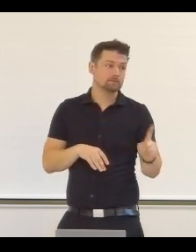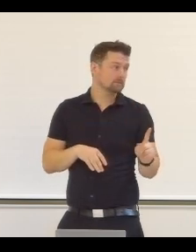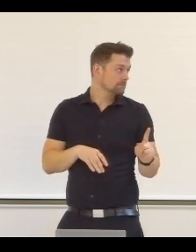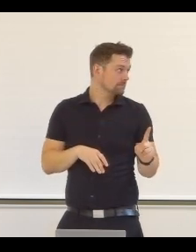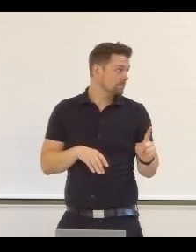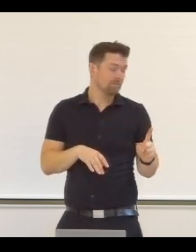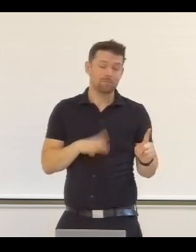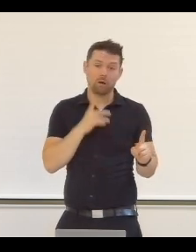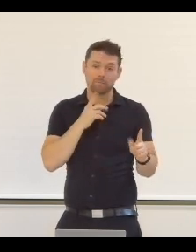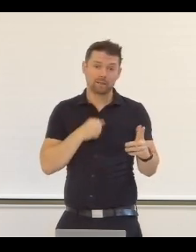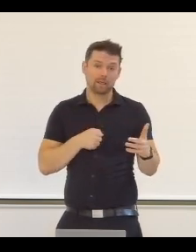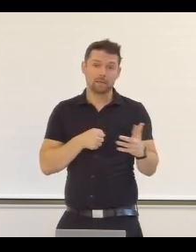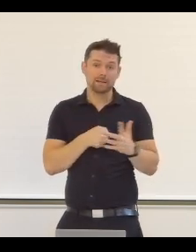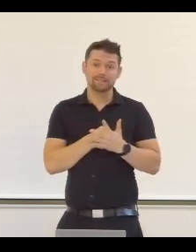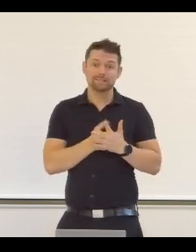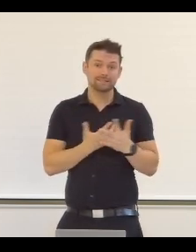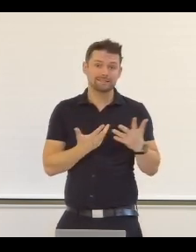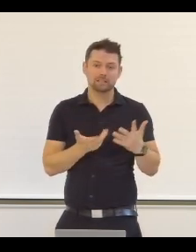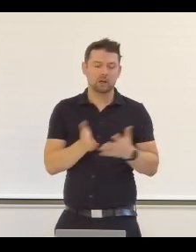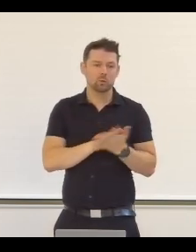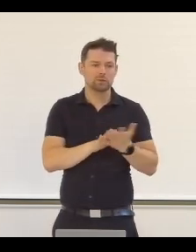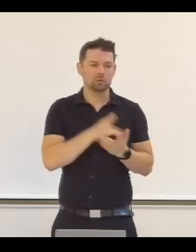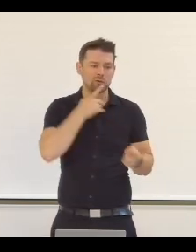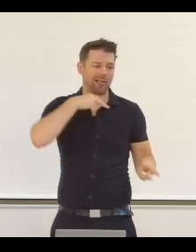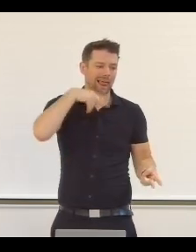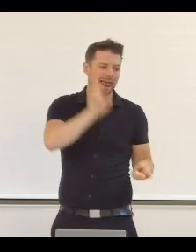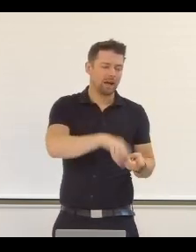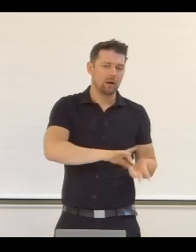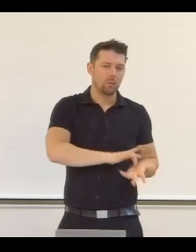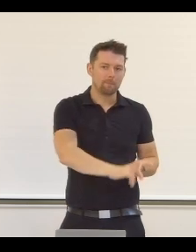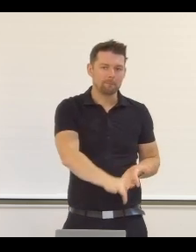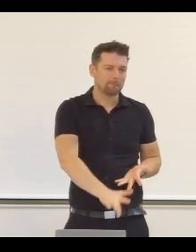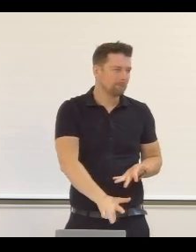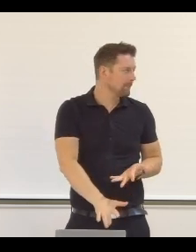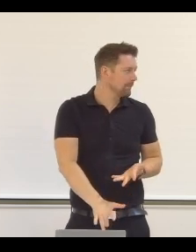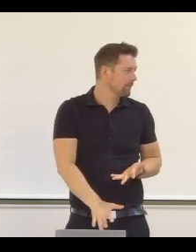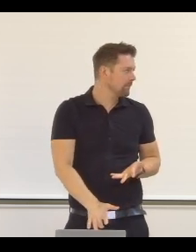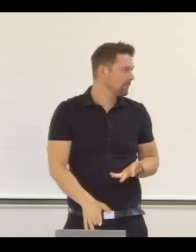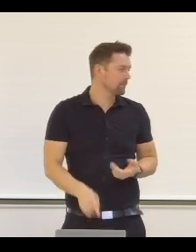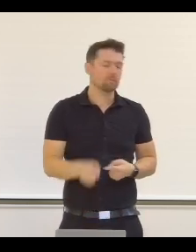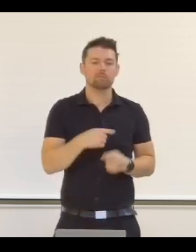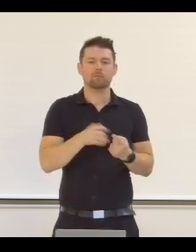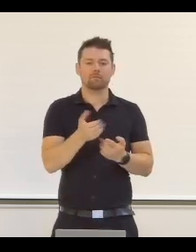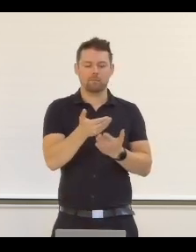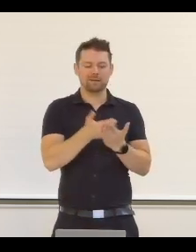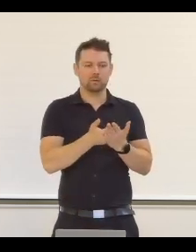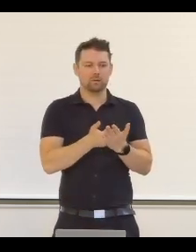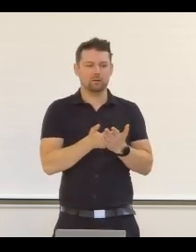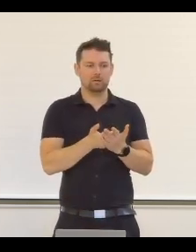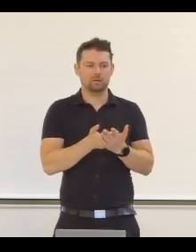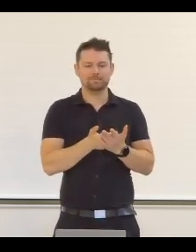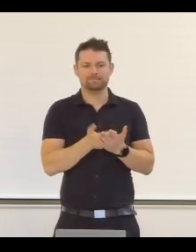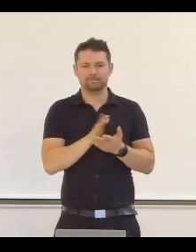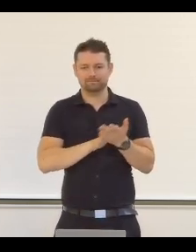limited stock. So we didn't want to jeopardize the stocks, and we were given a menu that would fit those